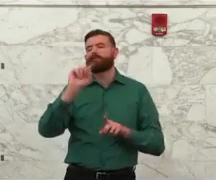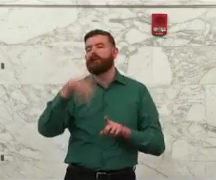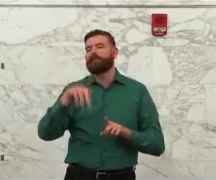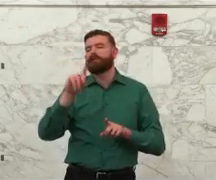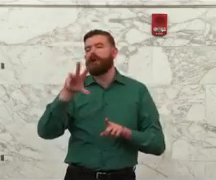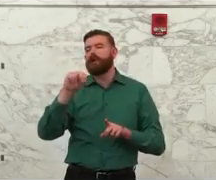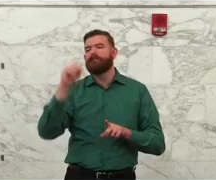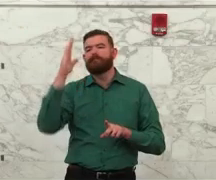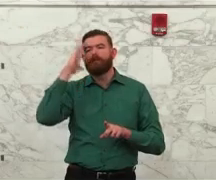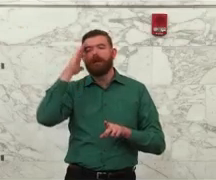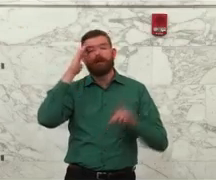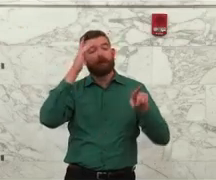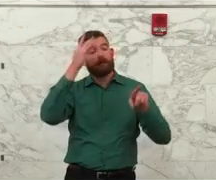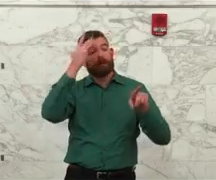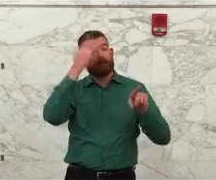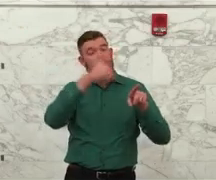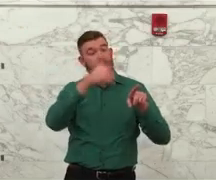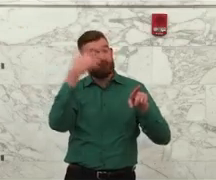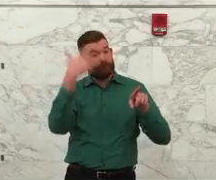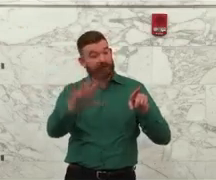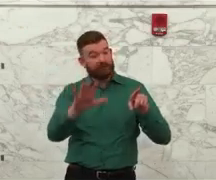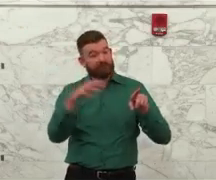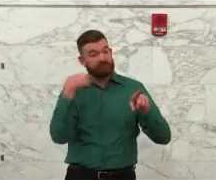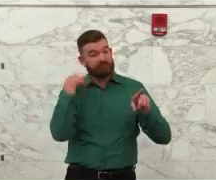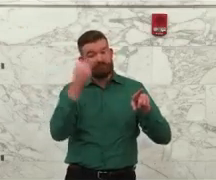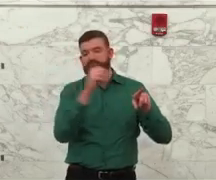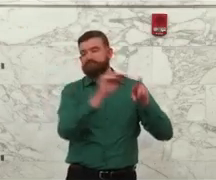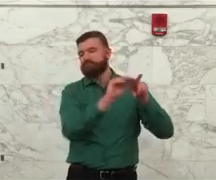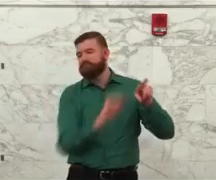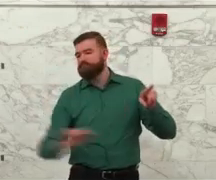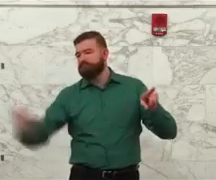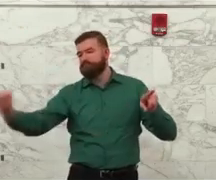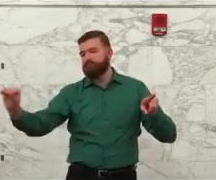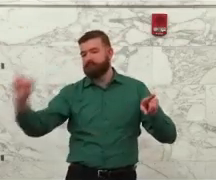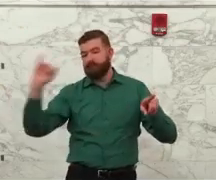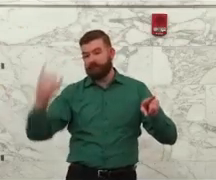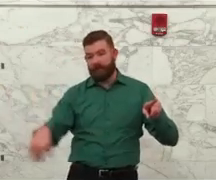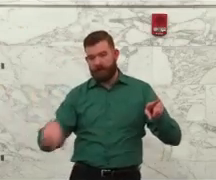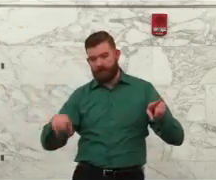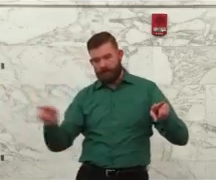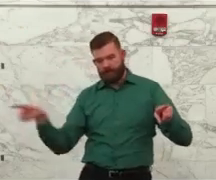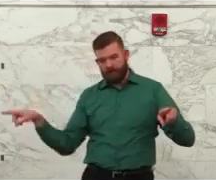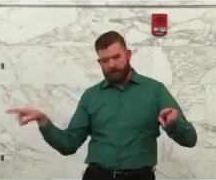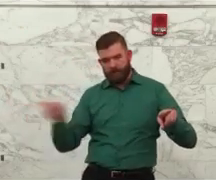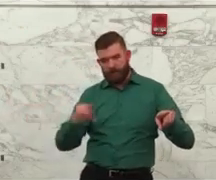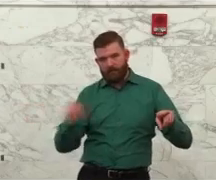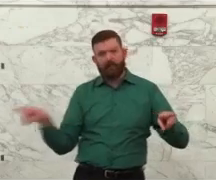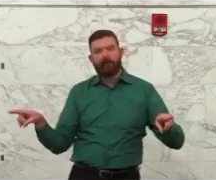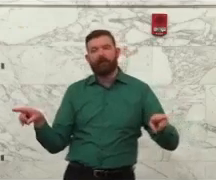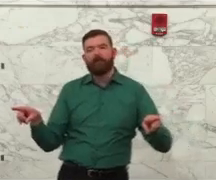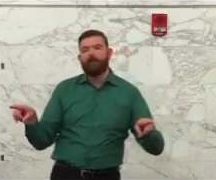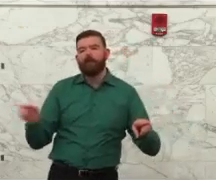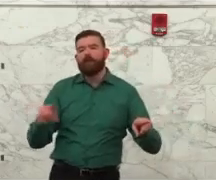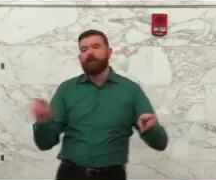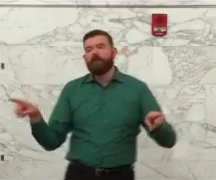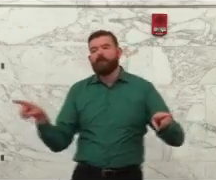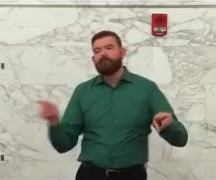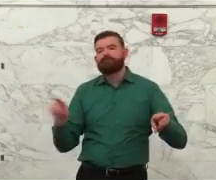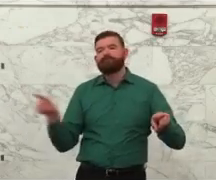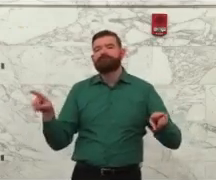The step-down beds in most hospitals are fully monitored and can be handled as critical